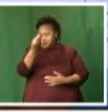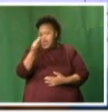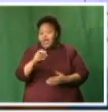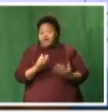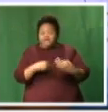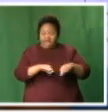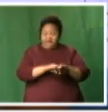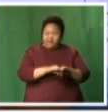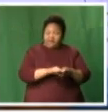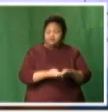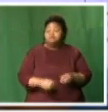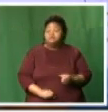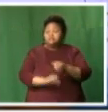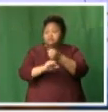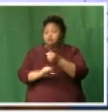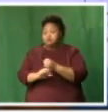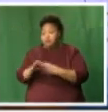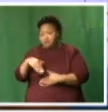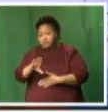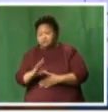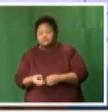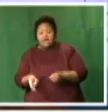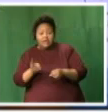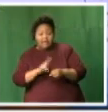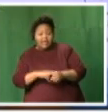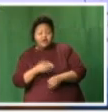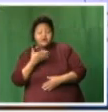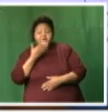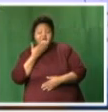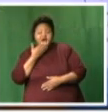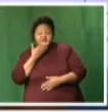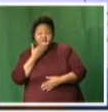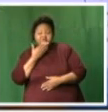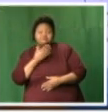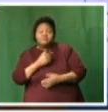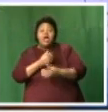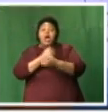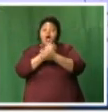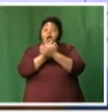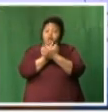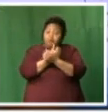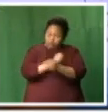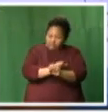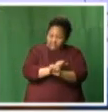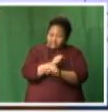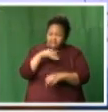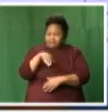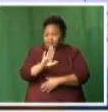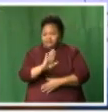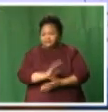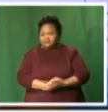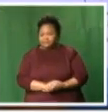We are expecting the boy child to provide a sense of purpose,